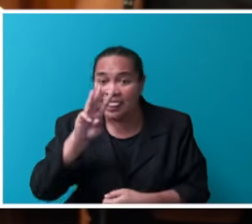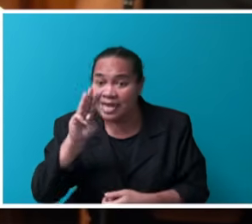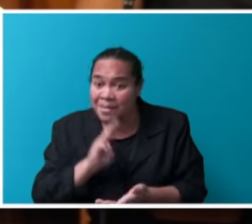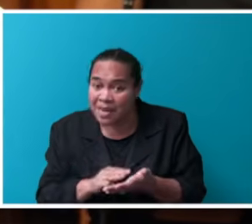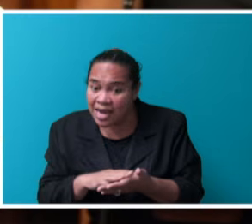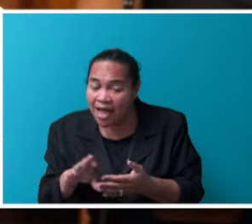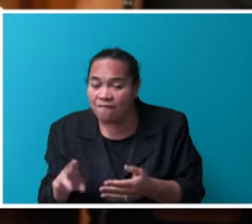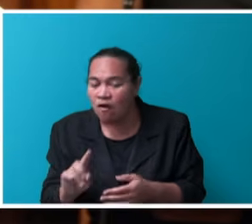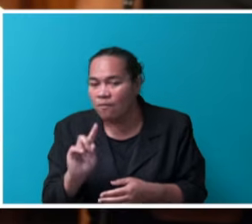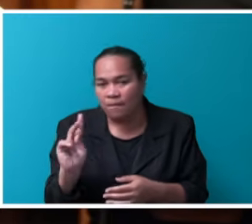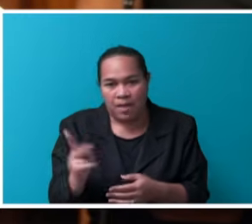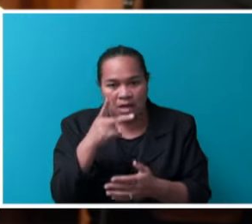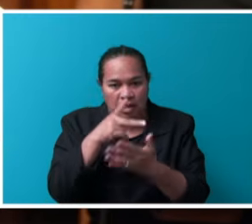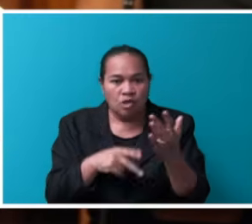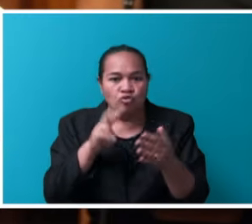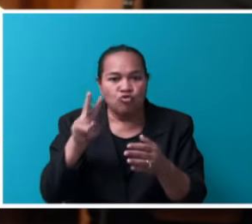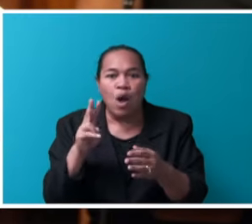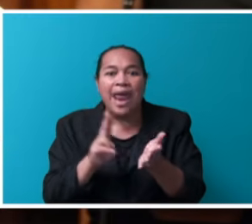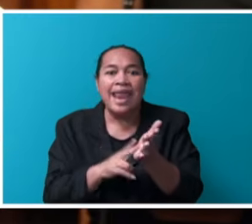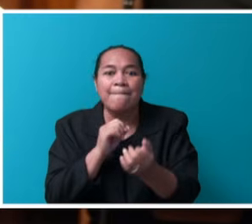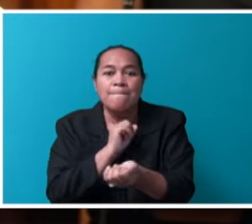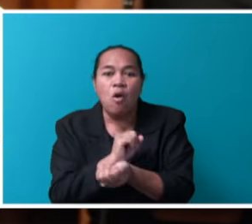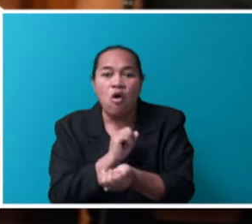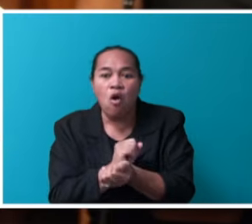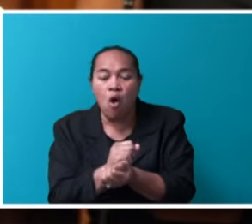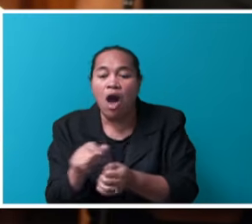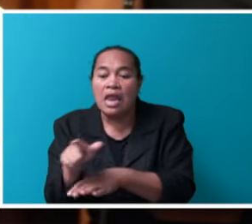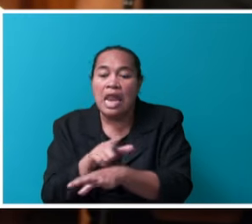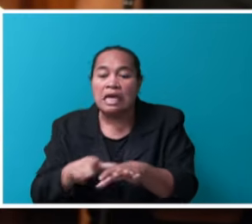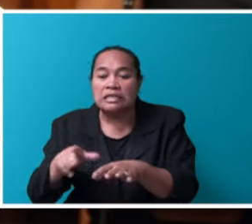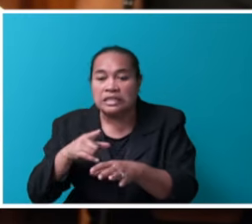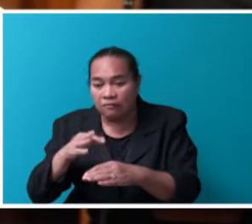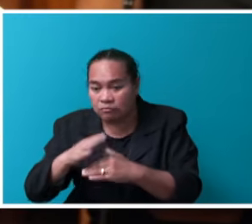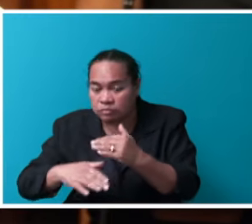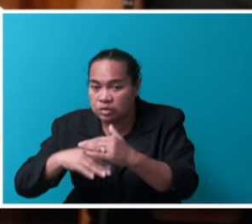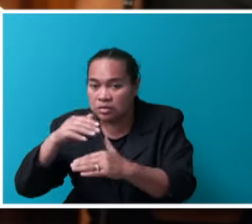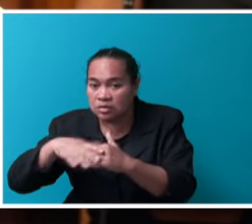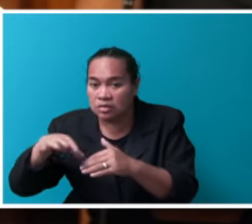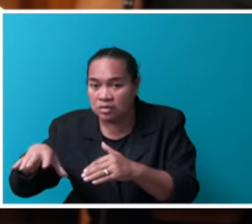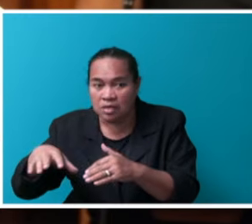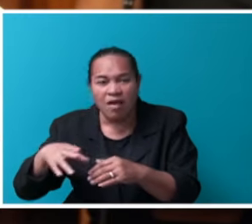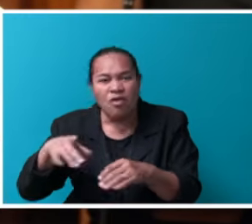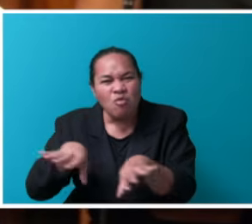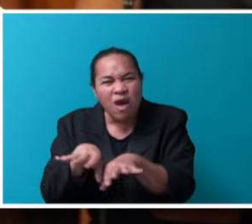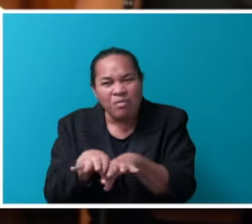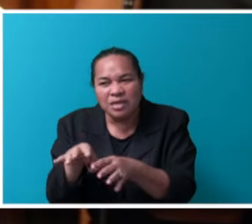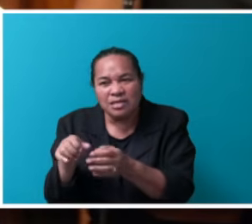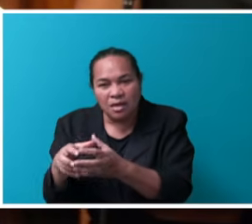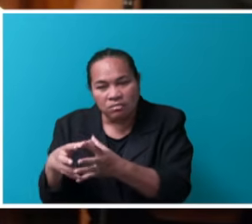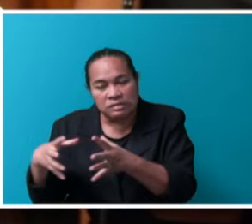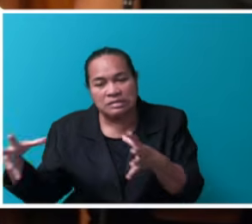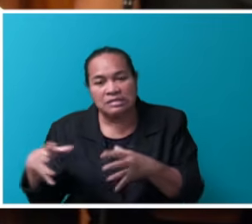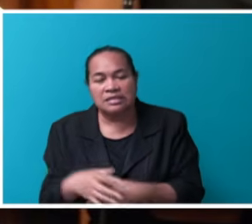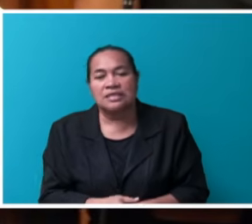the phase 2 of the Namboro landfill and continuation of the subsidy for the transfer of waste to Namboro.